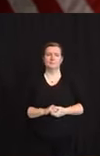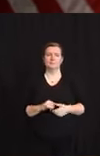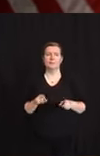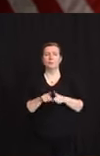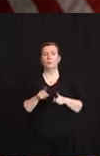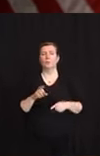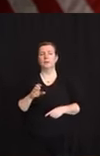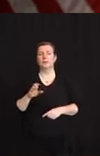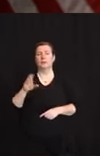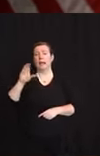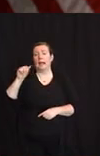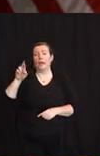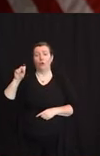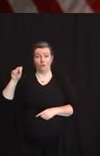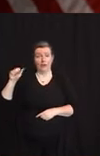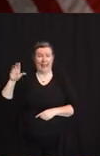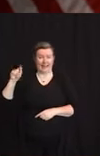await,